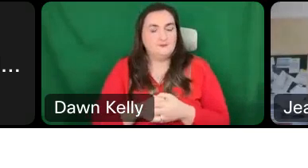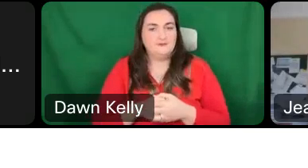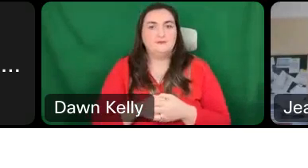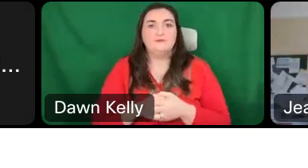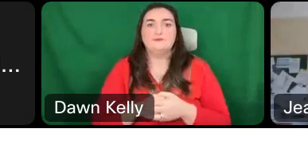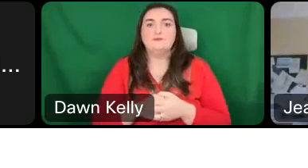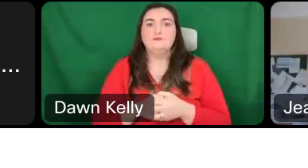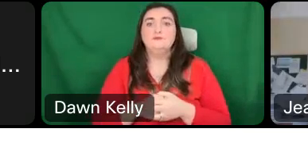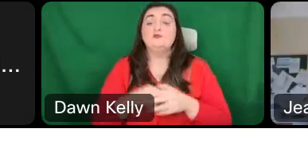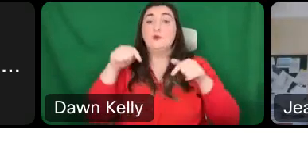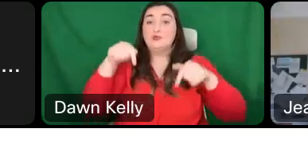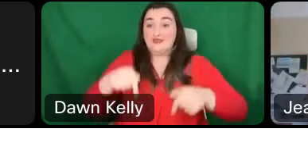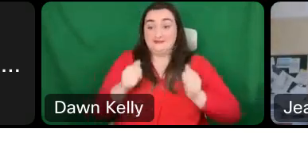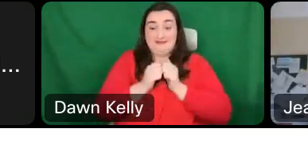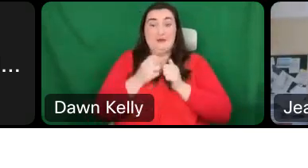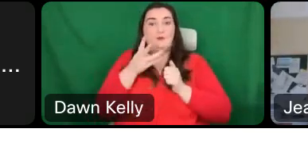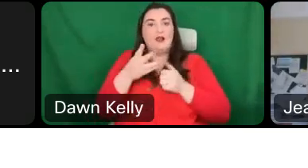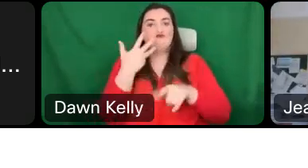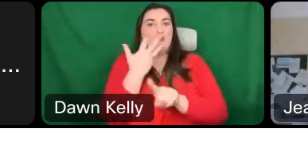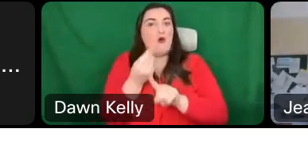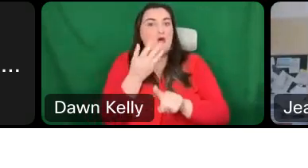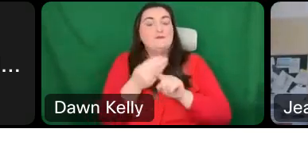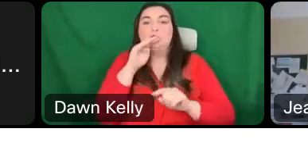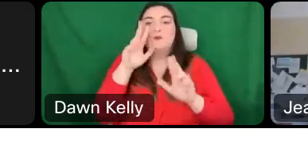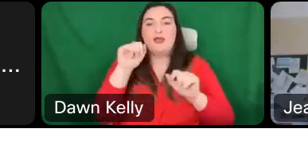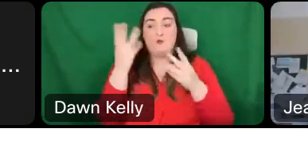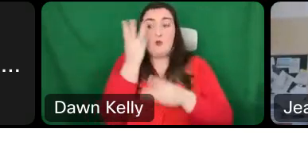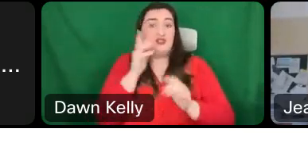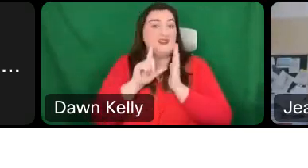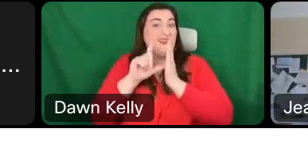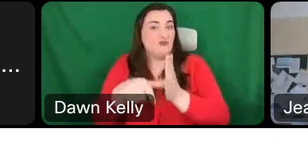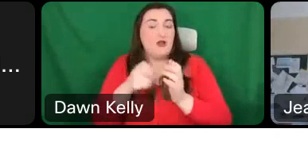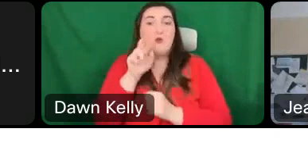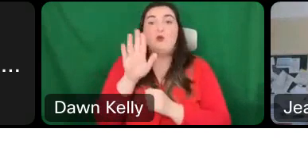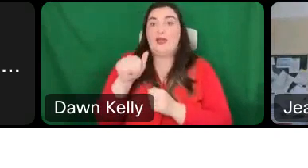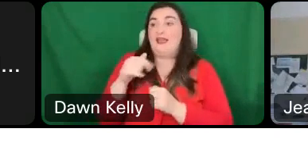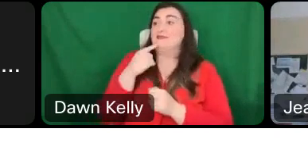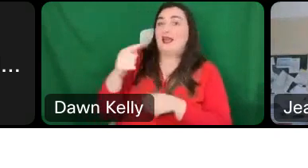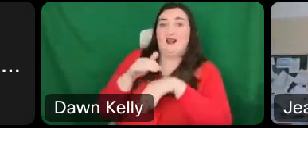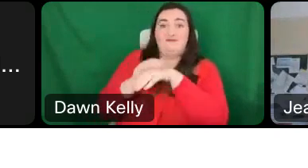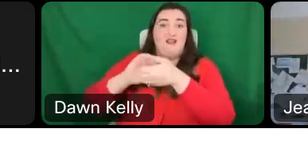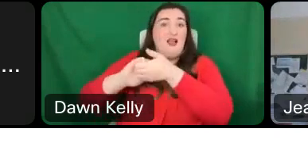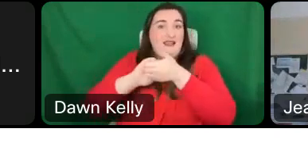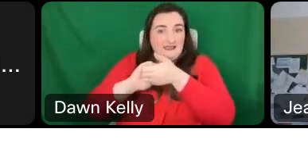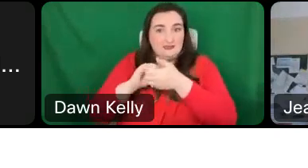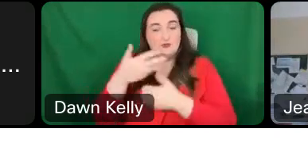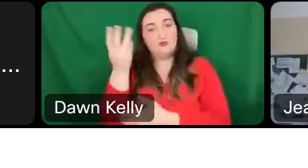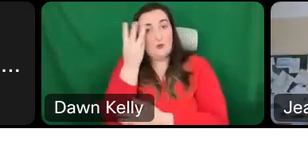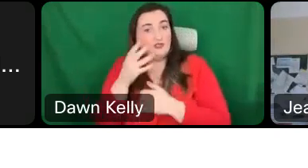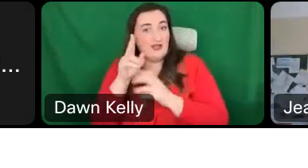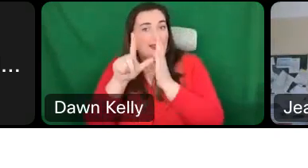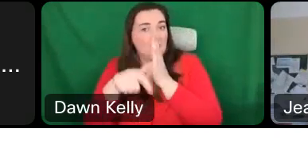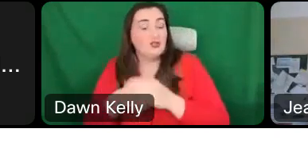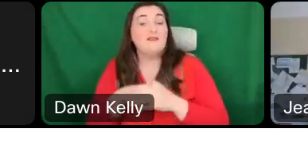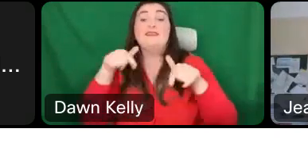So the session is being recorded, so you can watch it afterwards, or you can let your colleagues know about it. This is the second webinar,